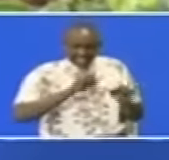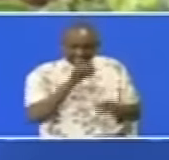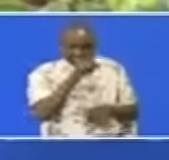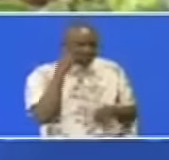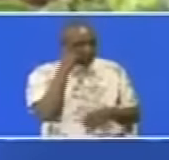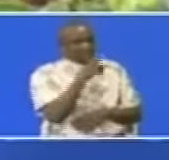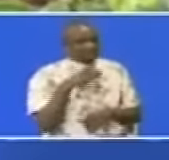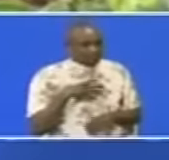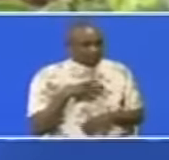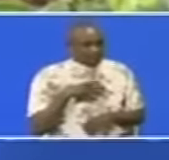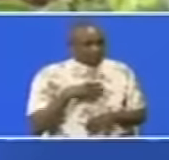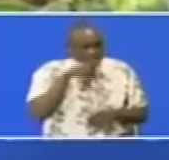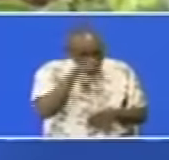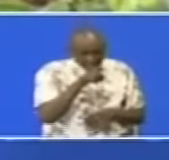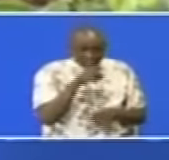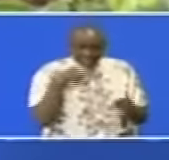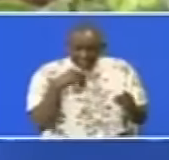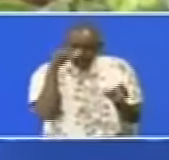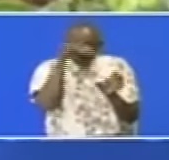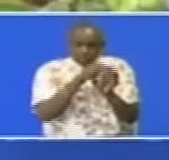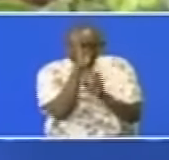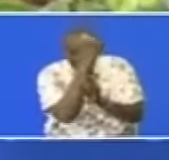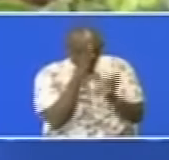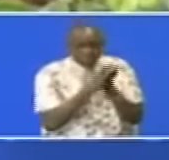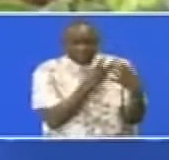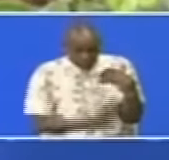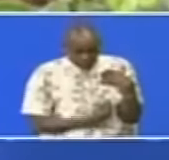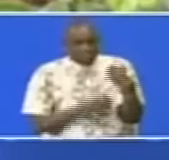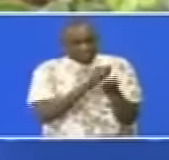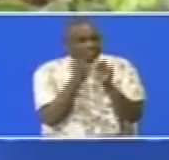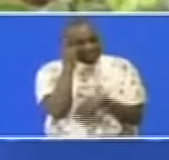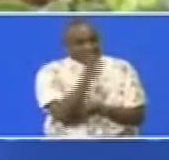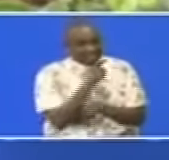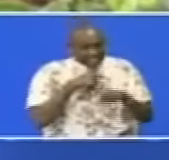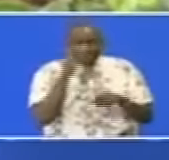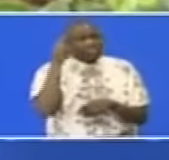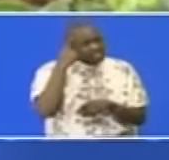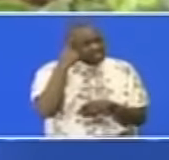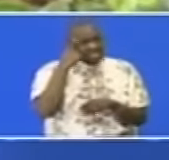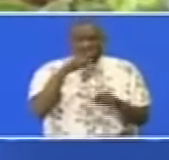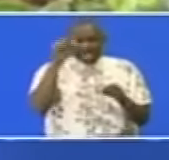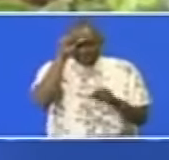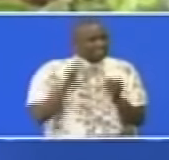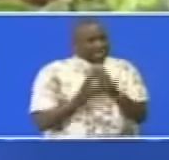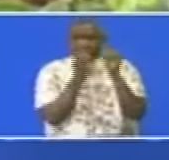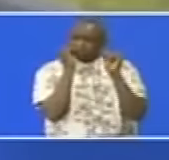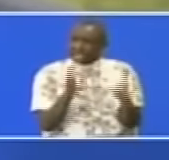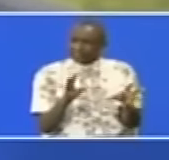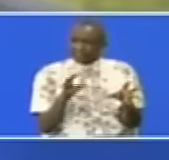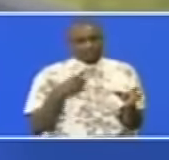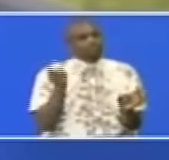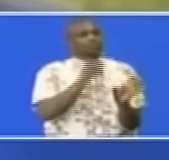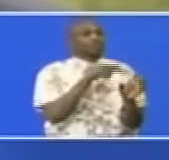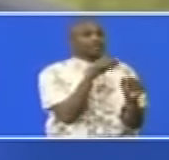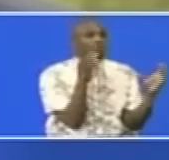individual, implanting doubt and frustration and ways out. And when they do this, what they're offering is not actually a radical individual.